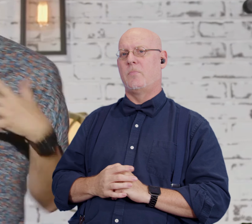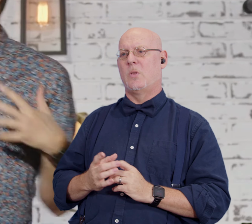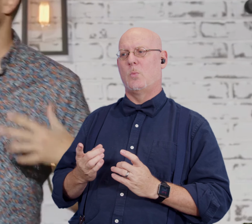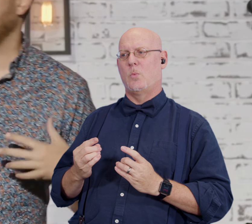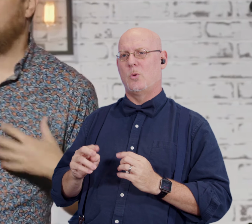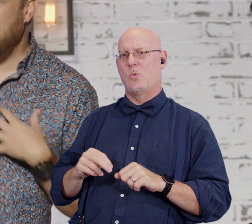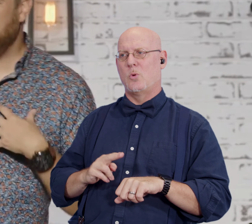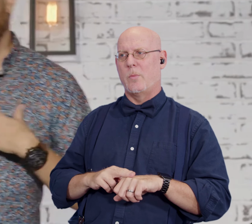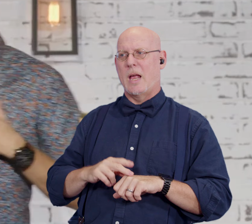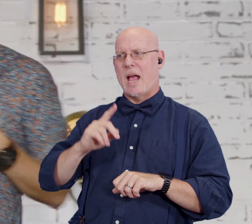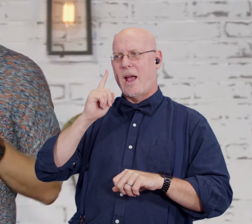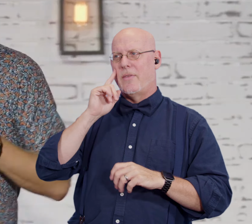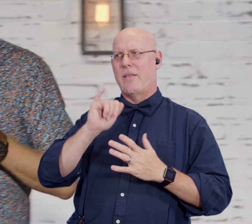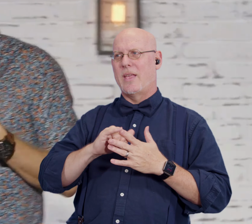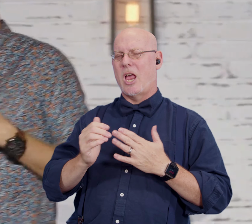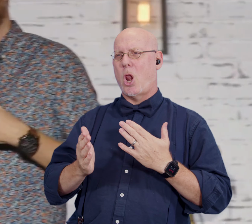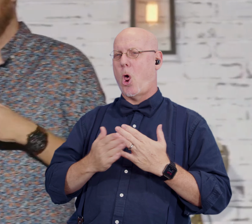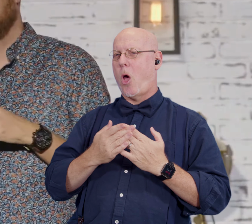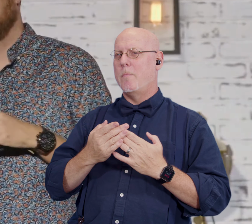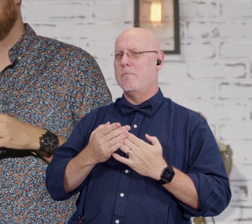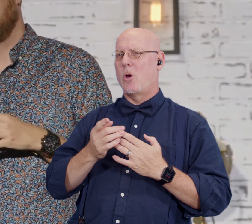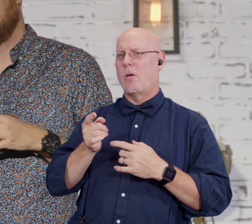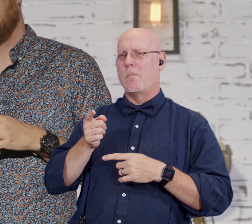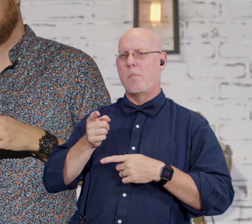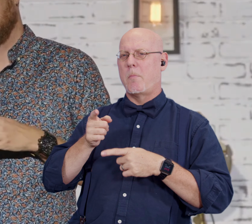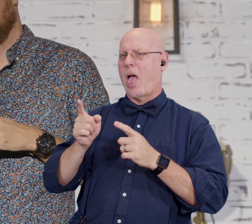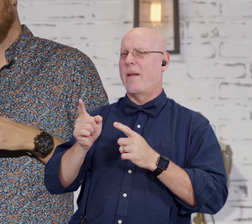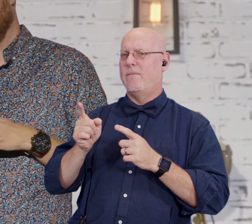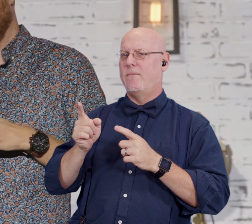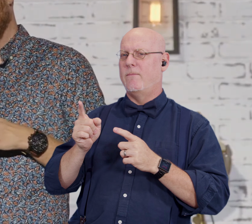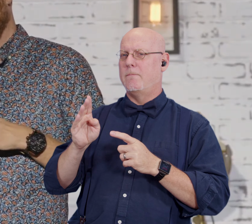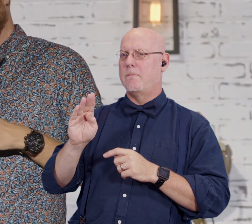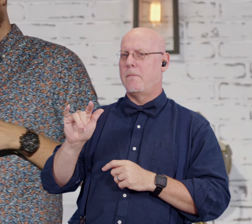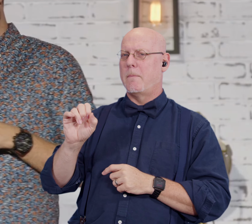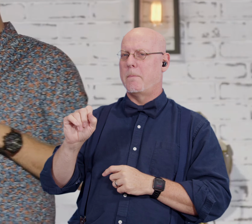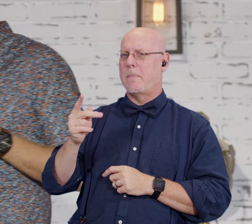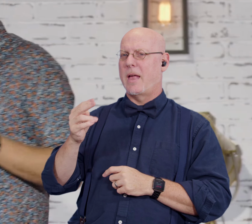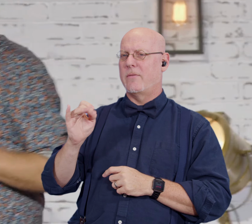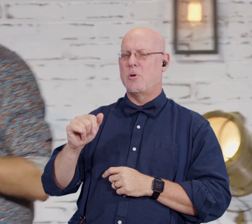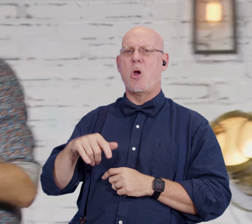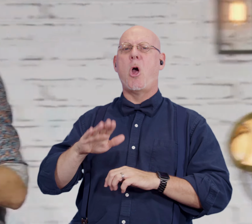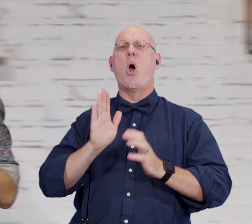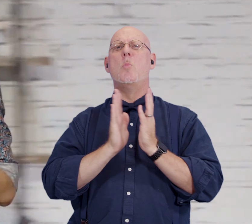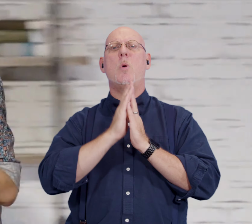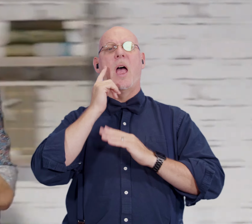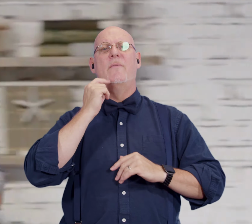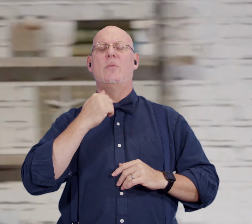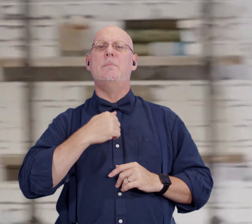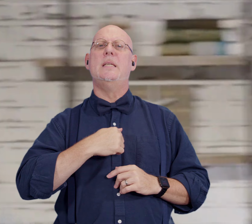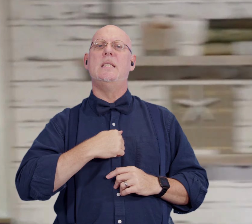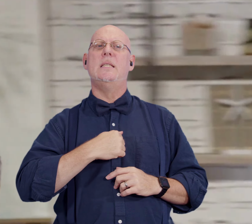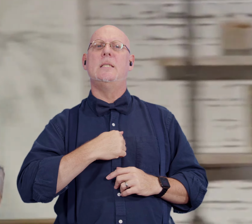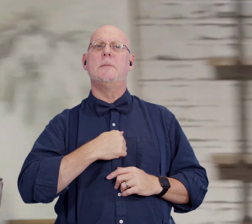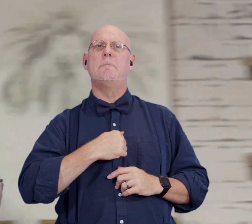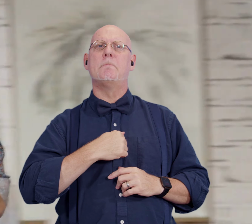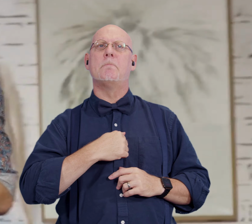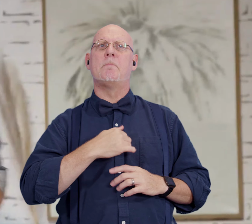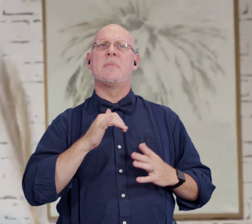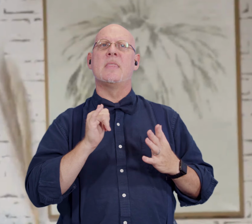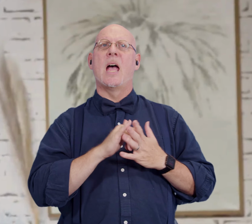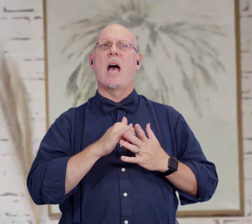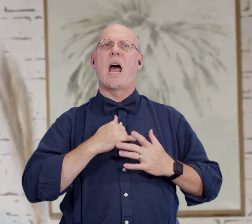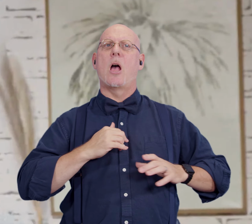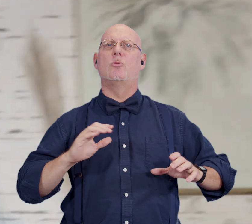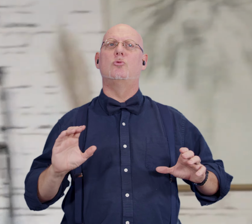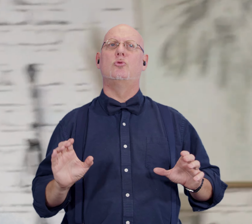Which is just what we do. But I believe that's almost blasphemous. When we're like, hey, pray for me